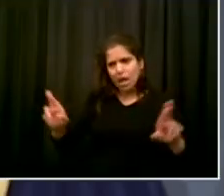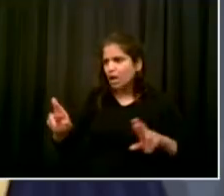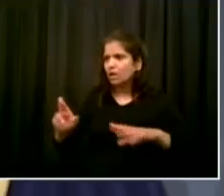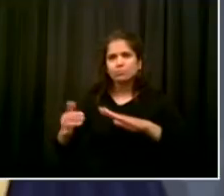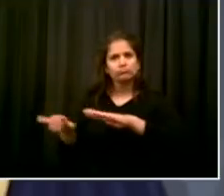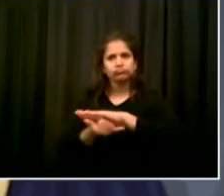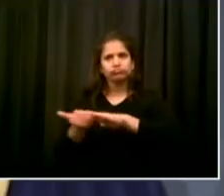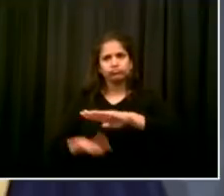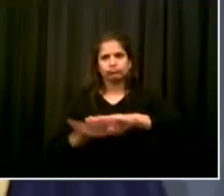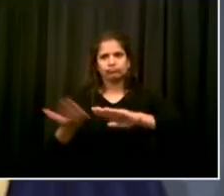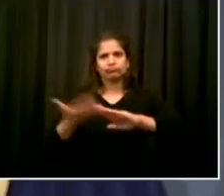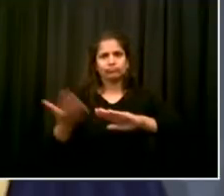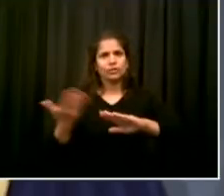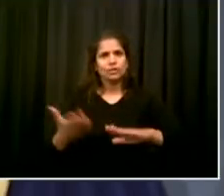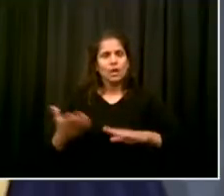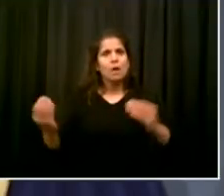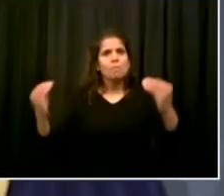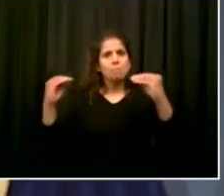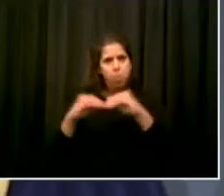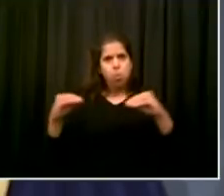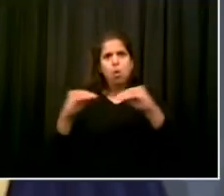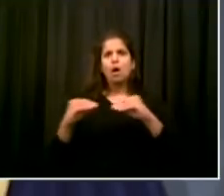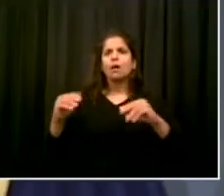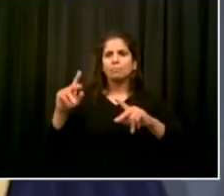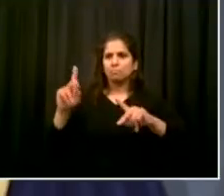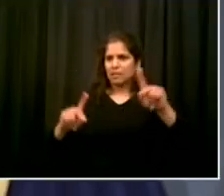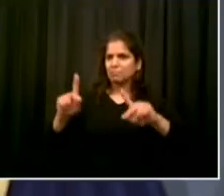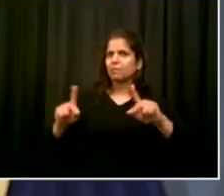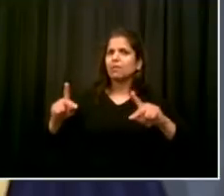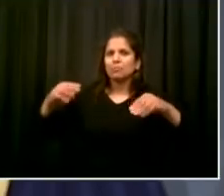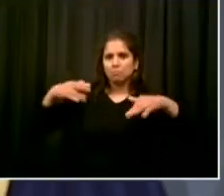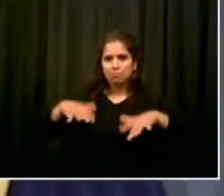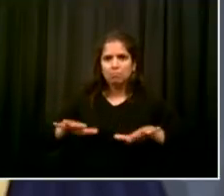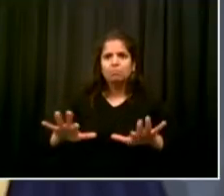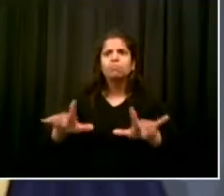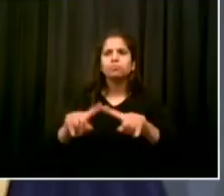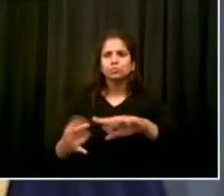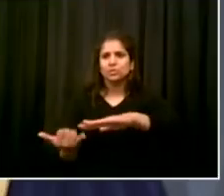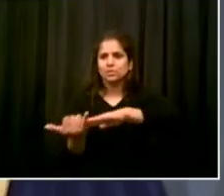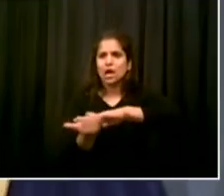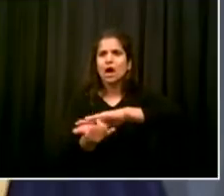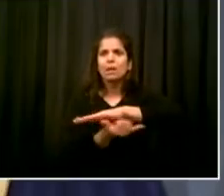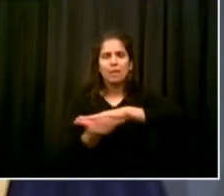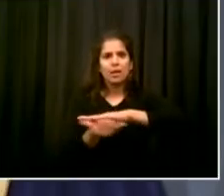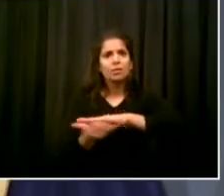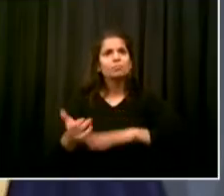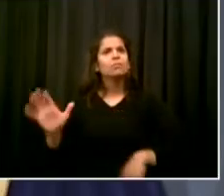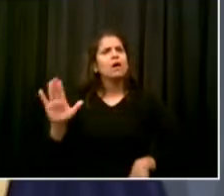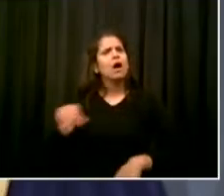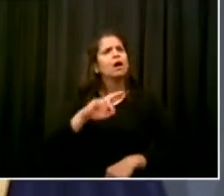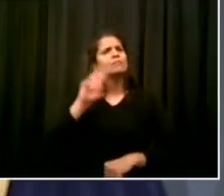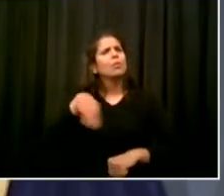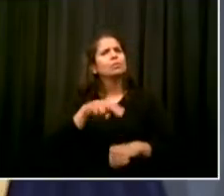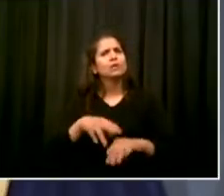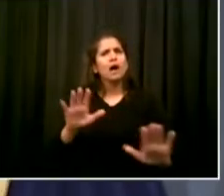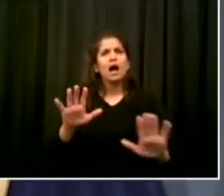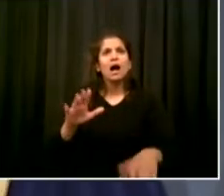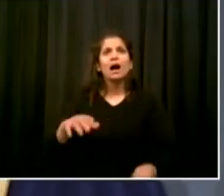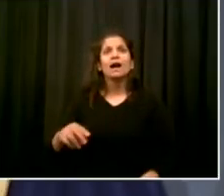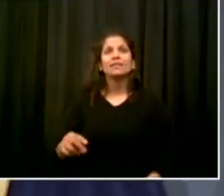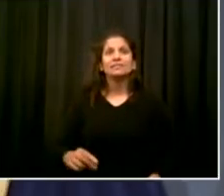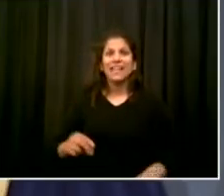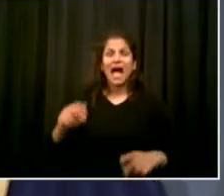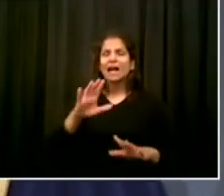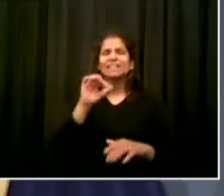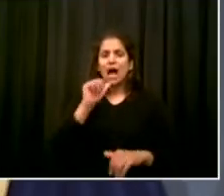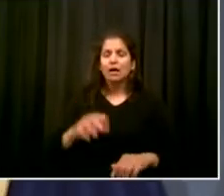trains and streets than what we knew back in February. That just stands to reason. It's going to be phases. So phase 1, as I said,